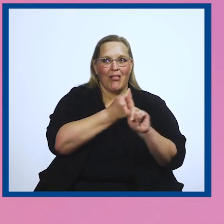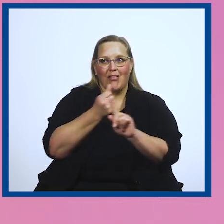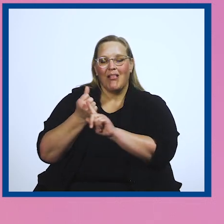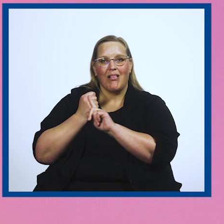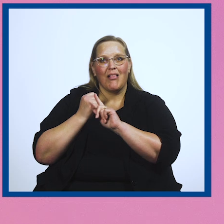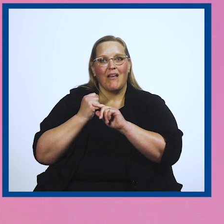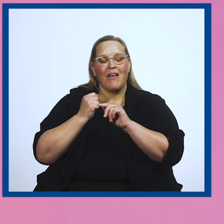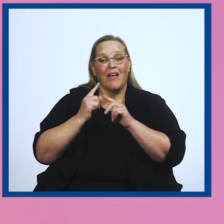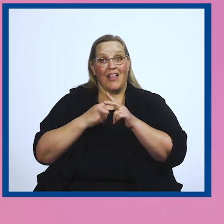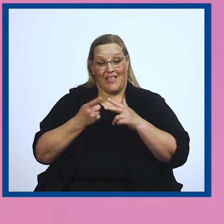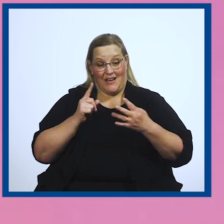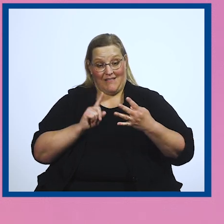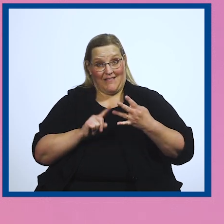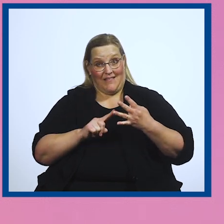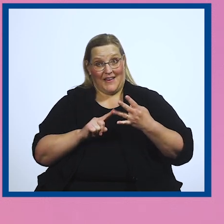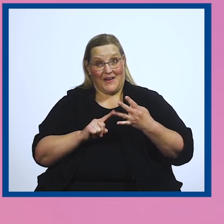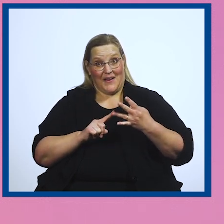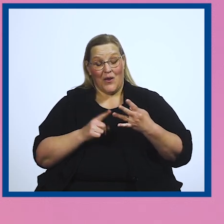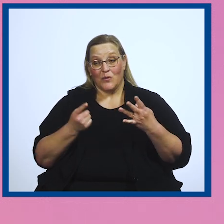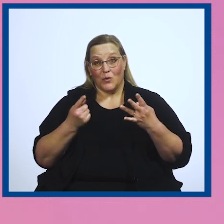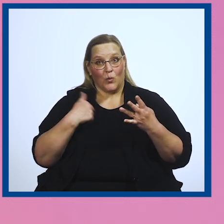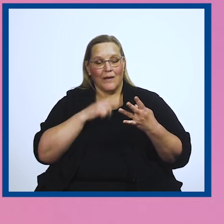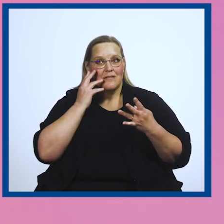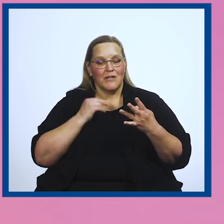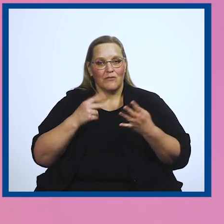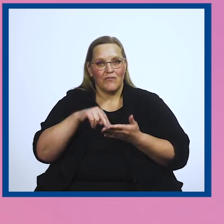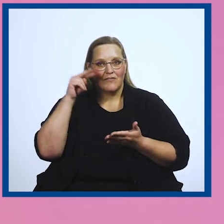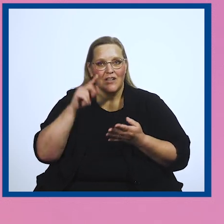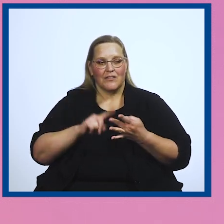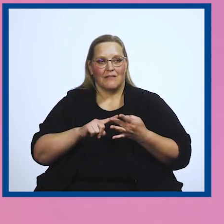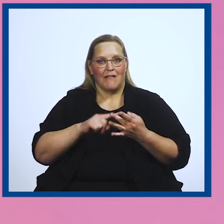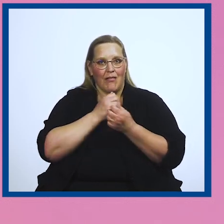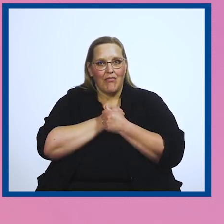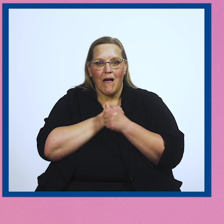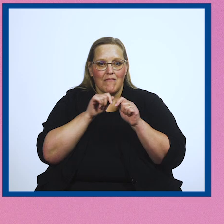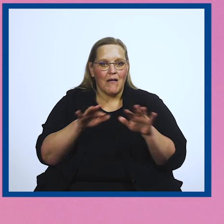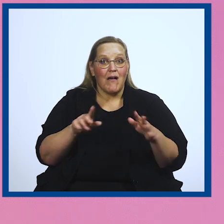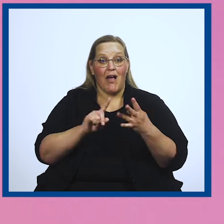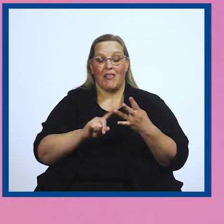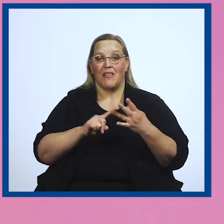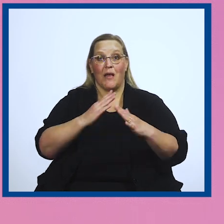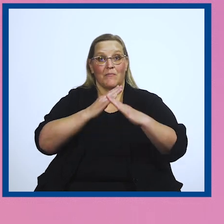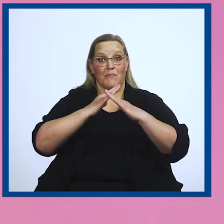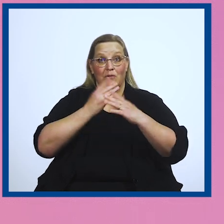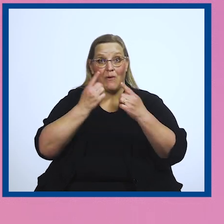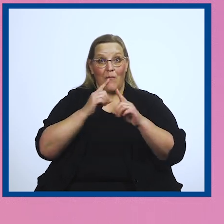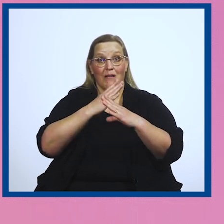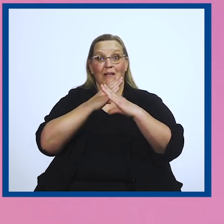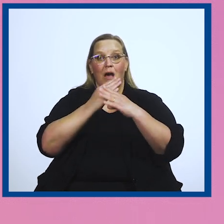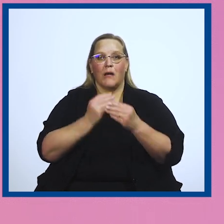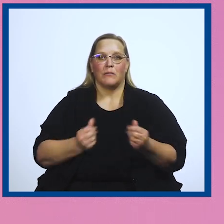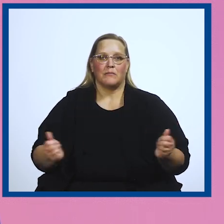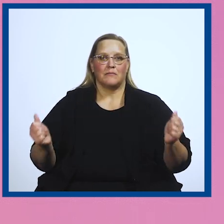is. Once we experience the resurrection, we start spreading compassion, and then barriers are broken. You